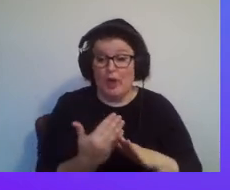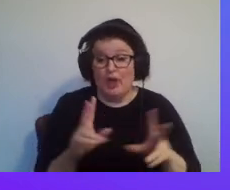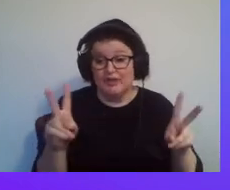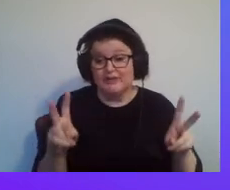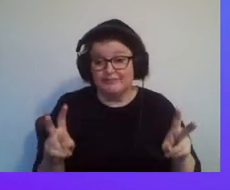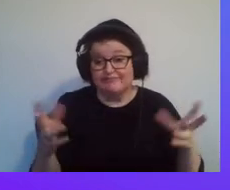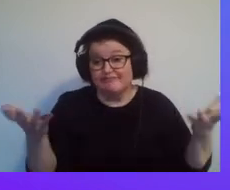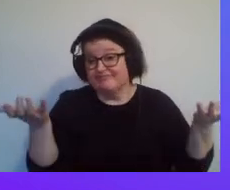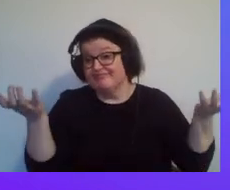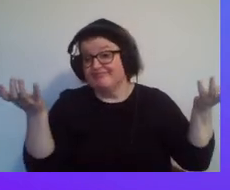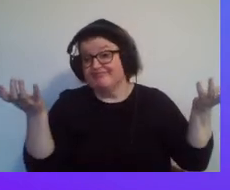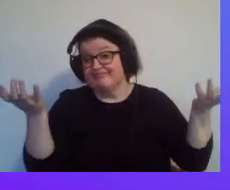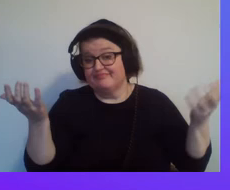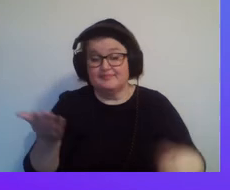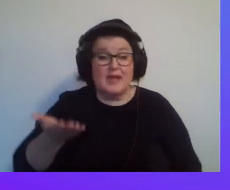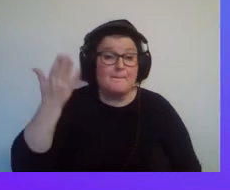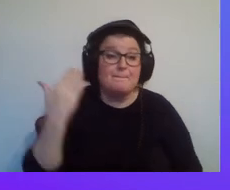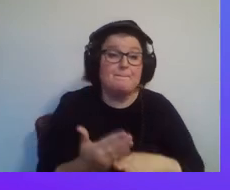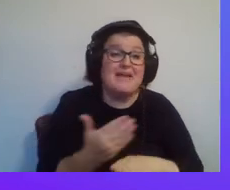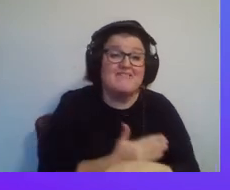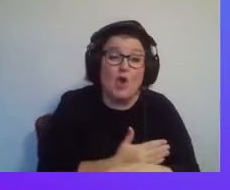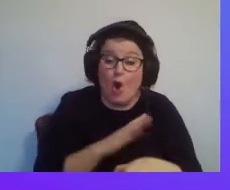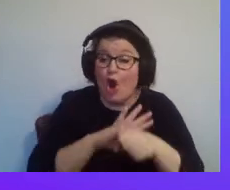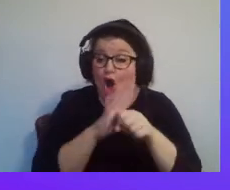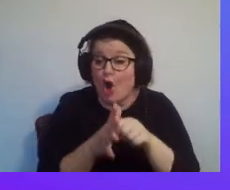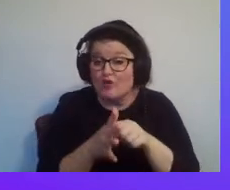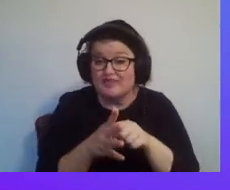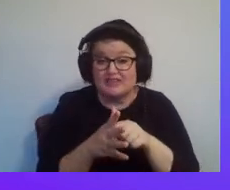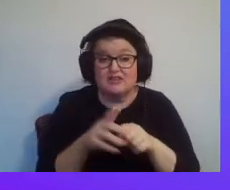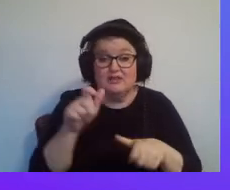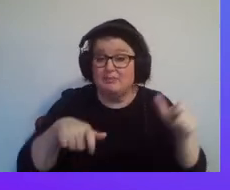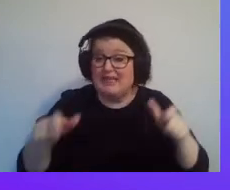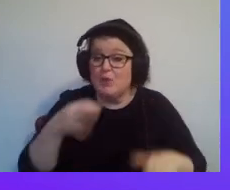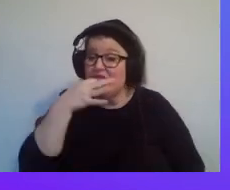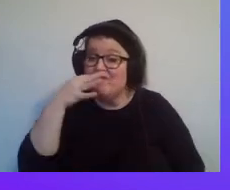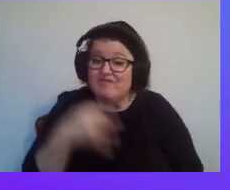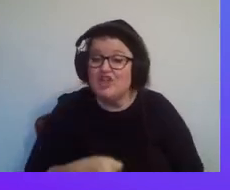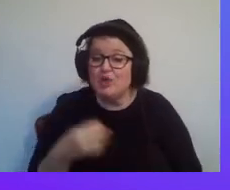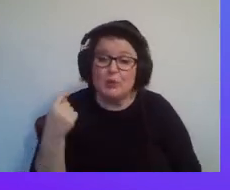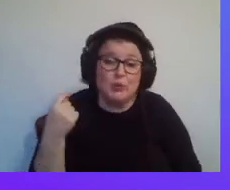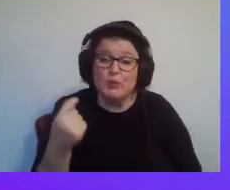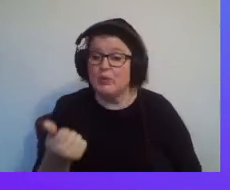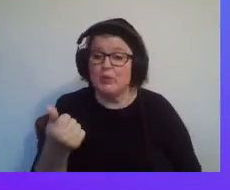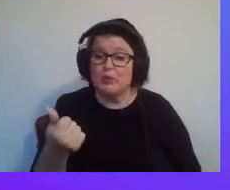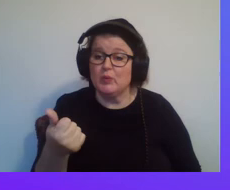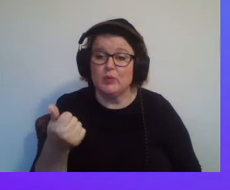was low even before COVID for flu vaccines, for MMR,